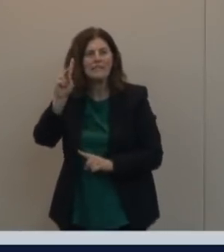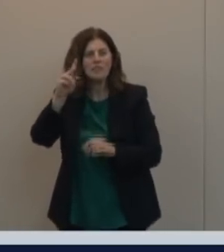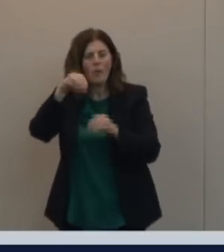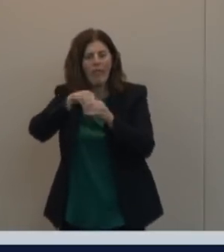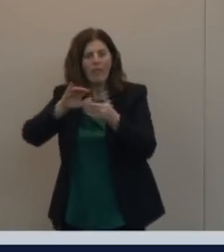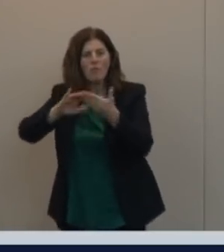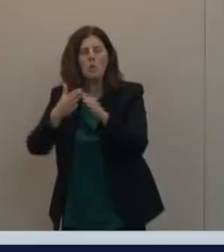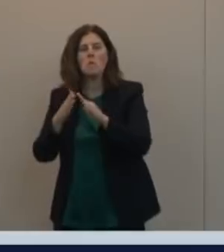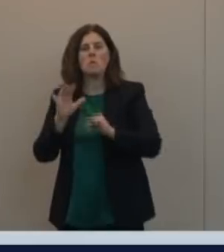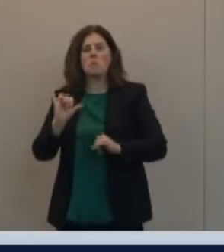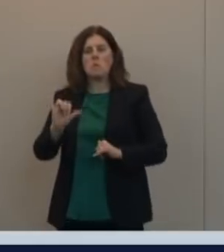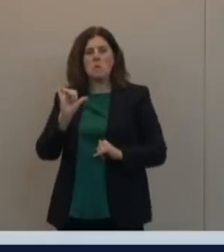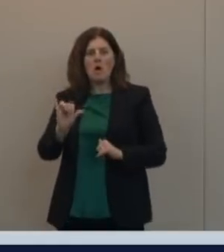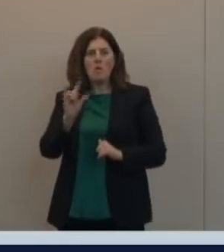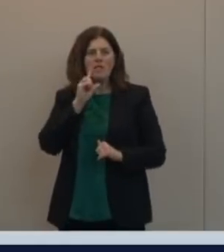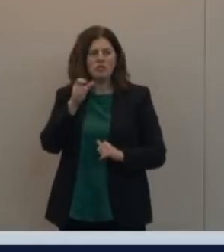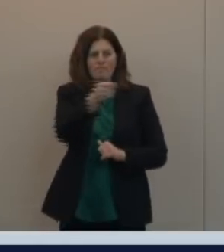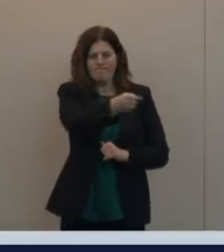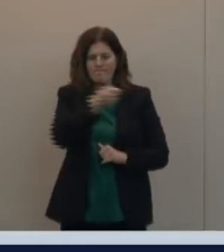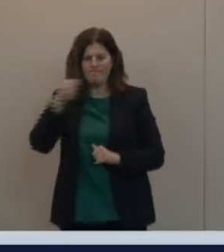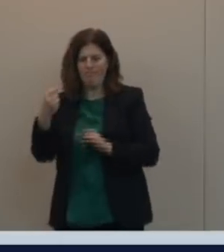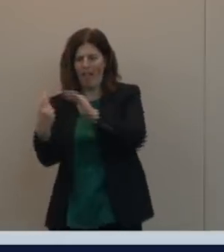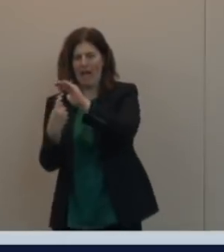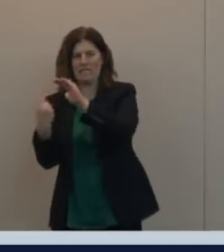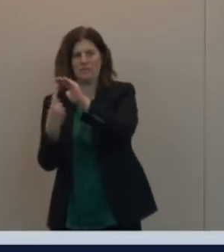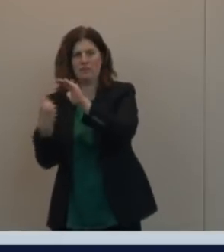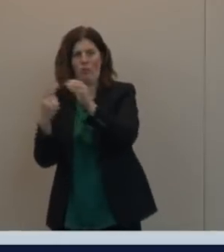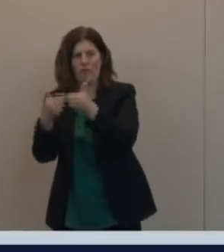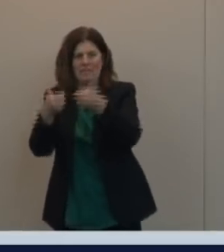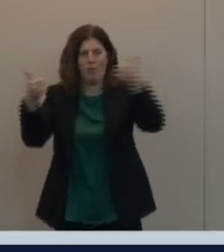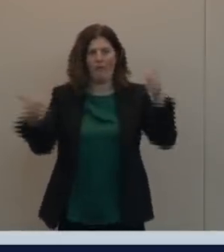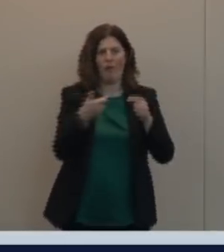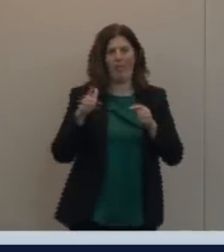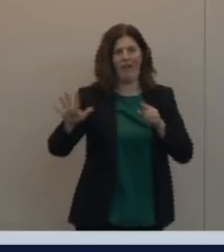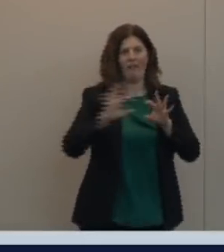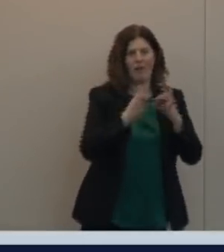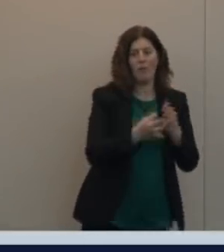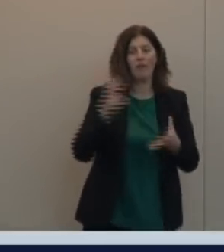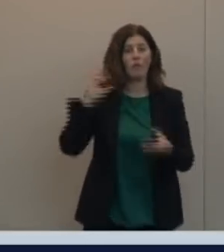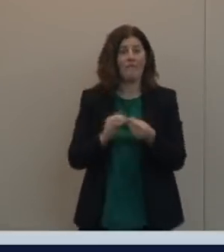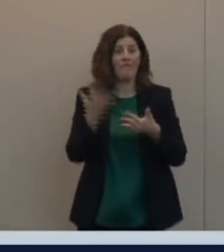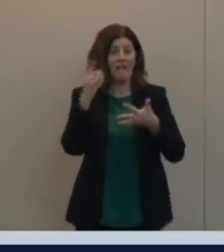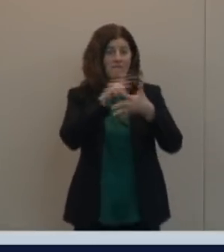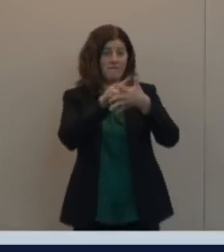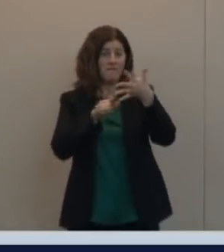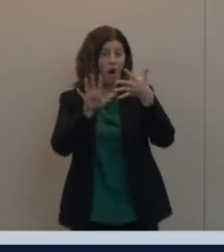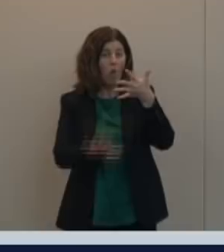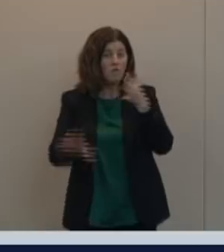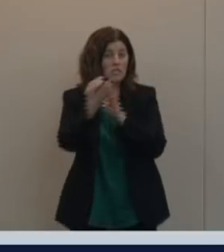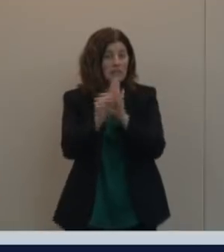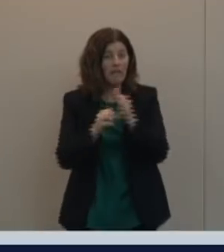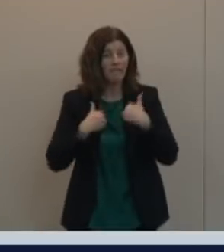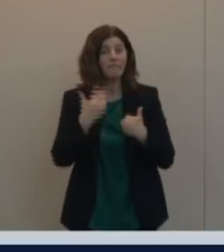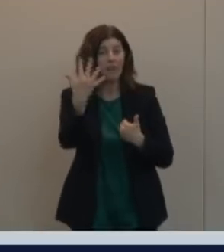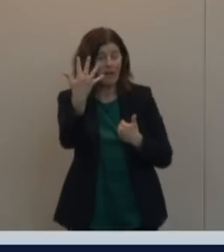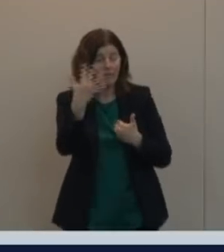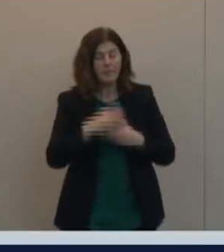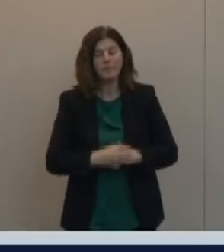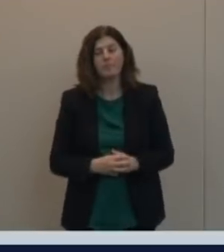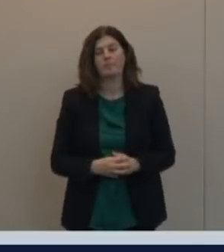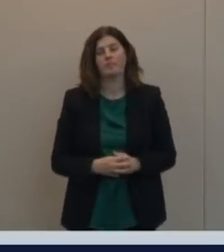community really need to be isolated somewhere else. So we have 5 of these sites in the state, and we